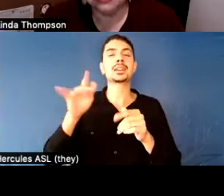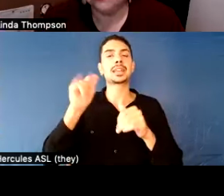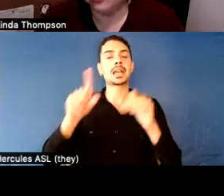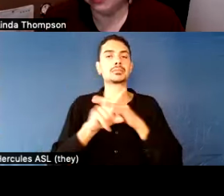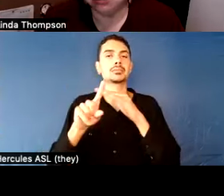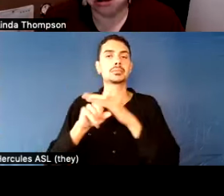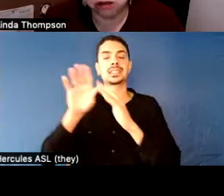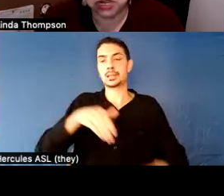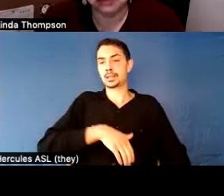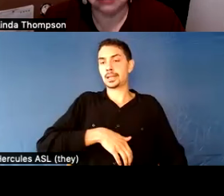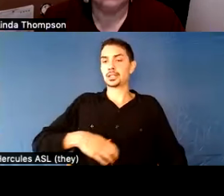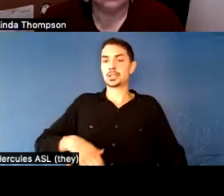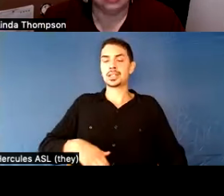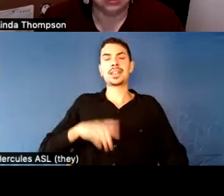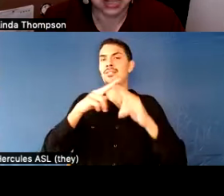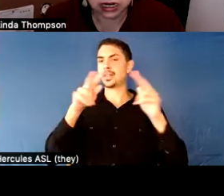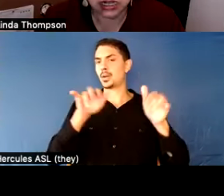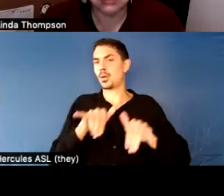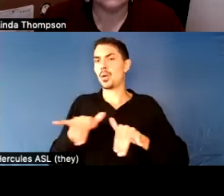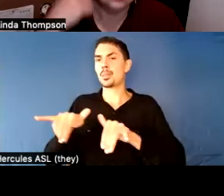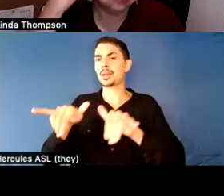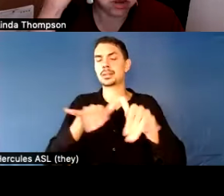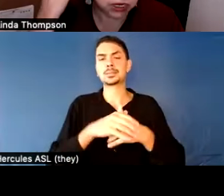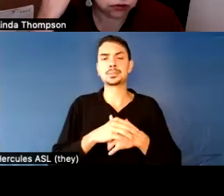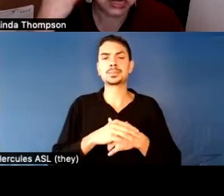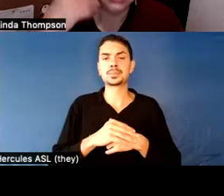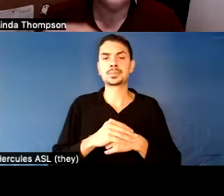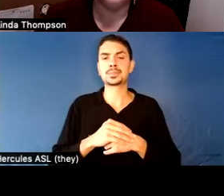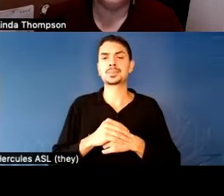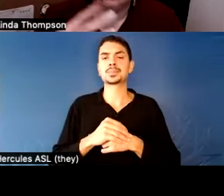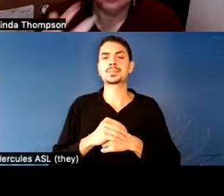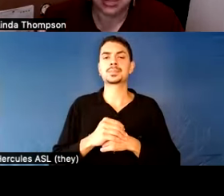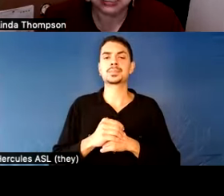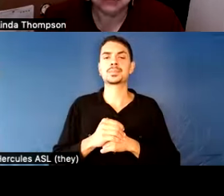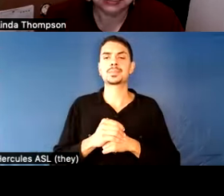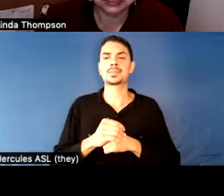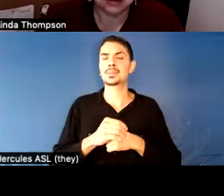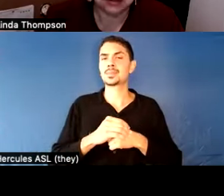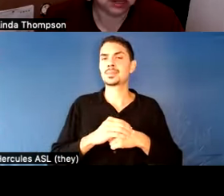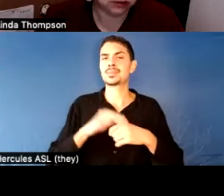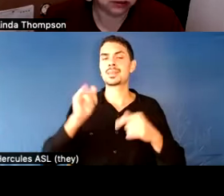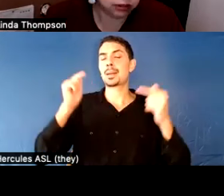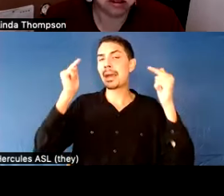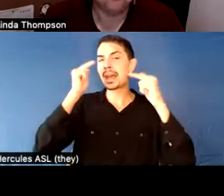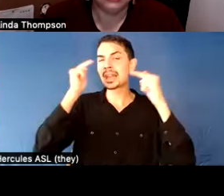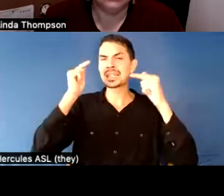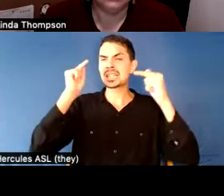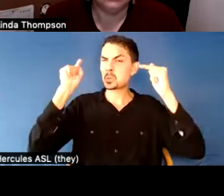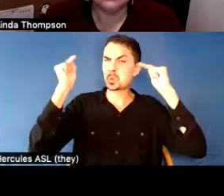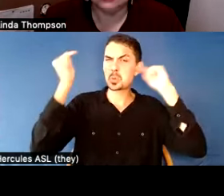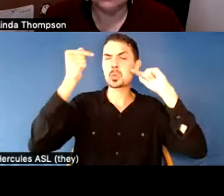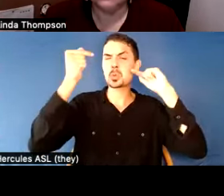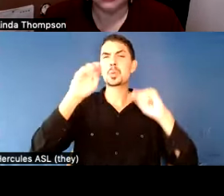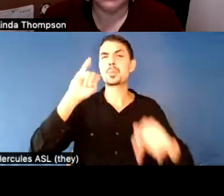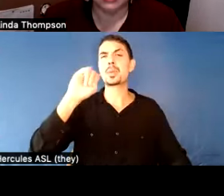digestive system. Very common. Headaches, migraines, that type of stuff. And then finally, thoughts